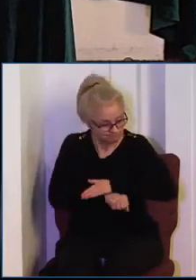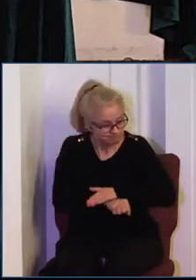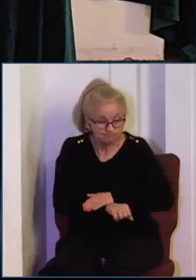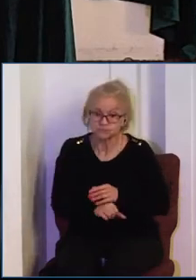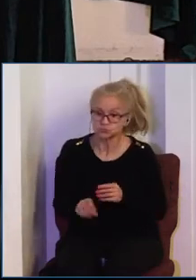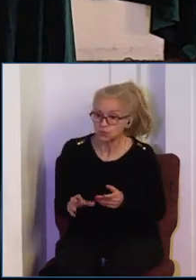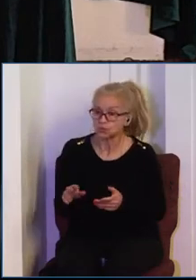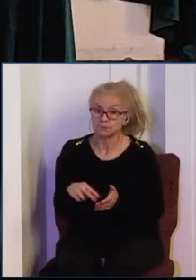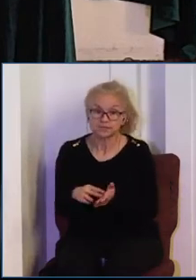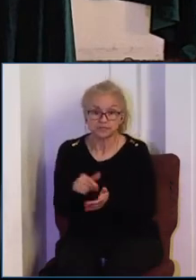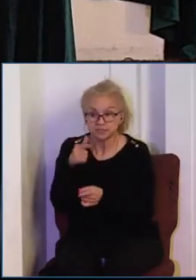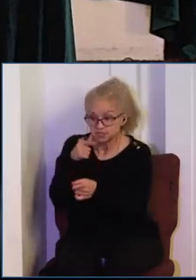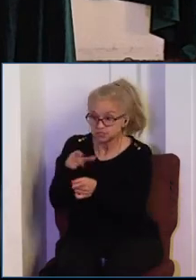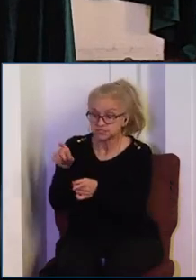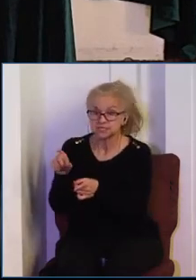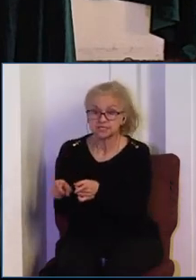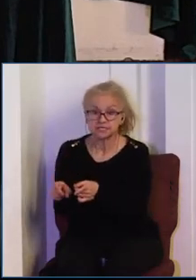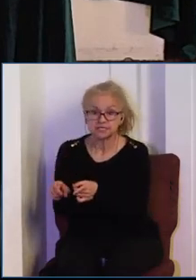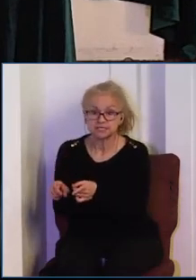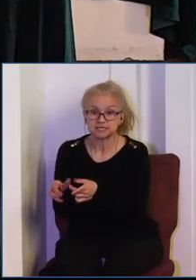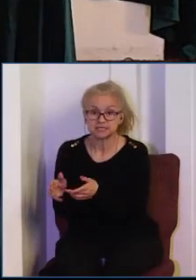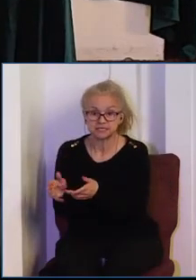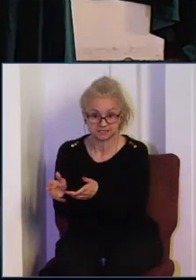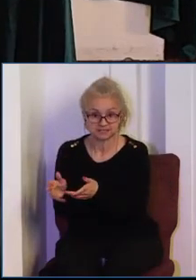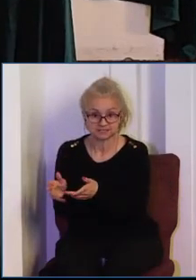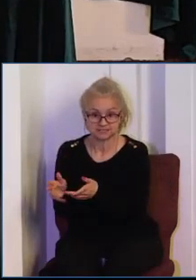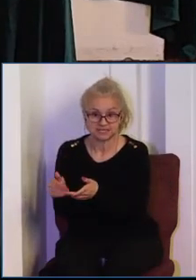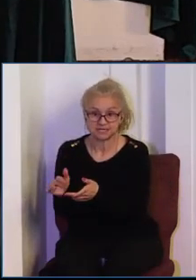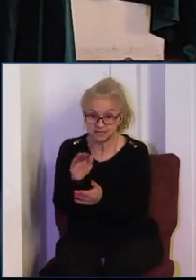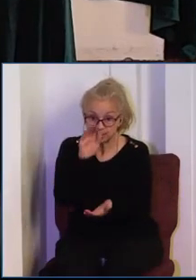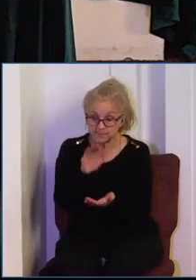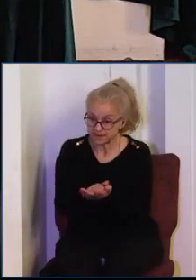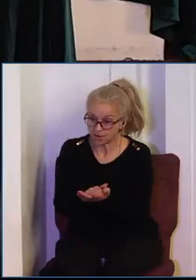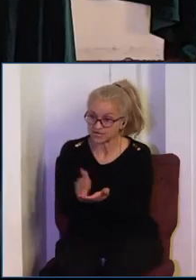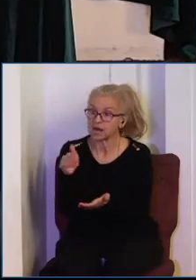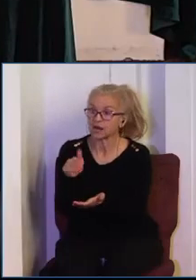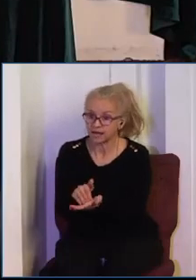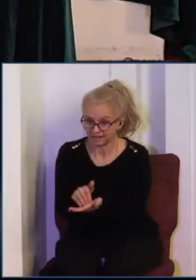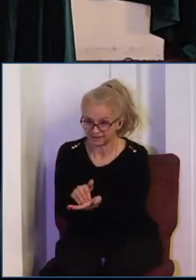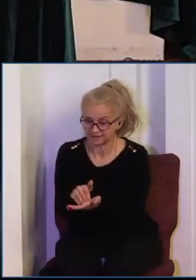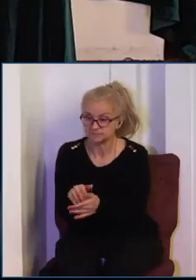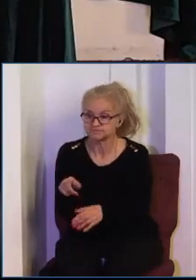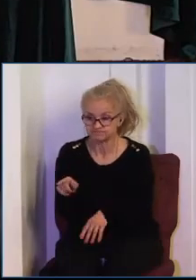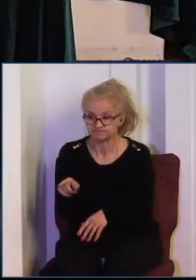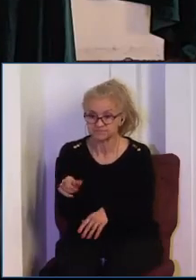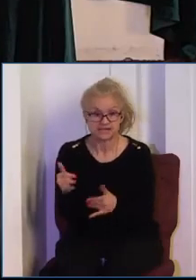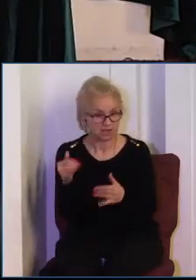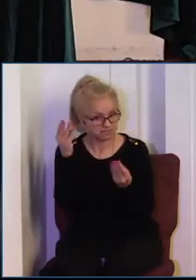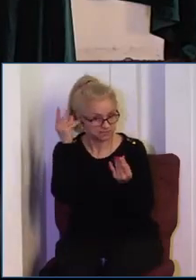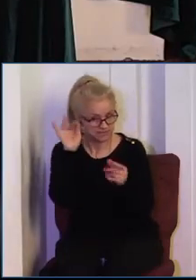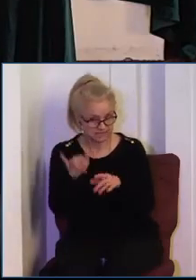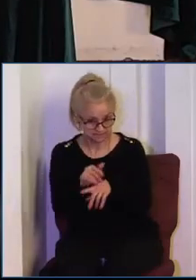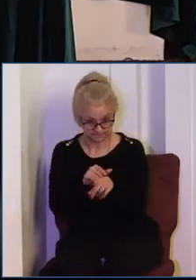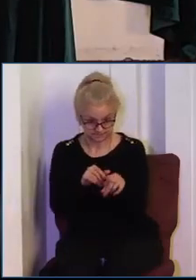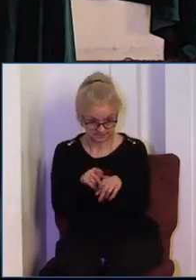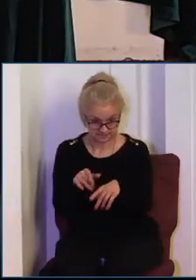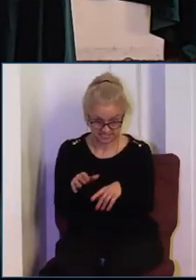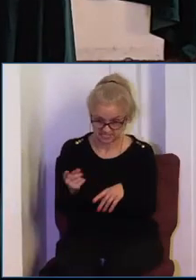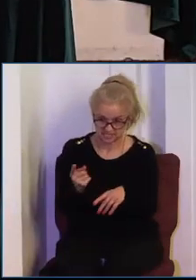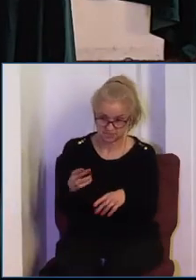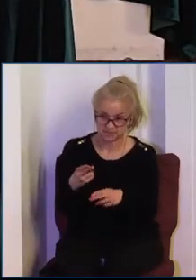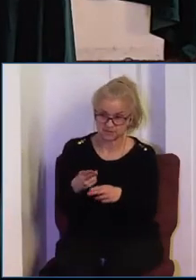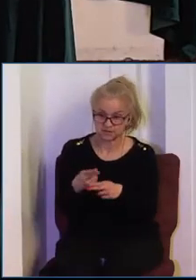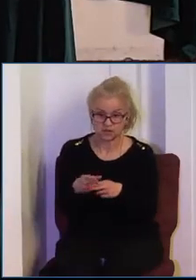So it meant she needed to be married again. Now think about this. This was something called